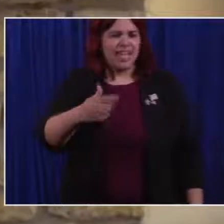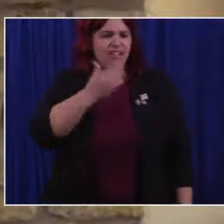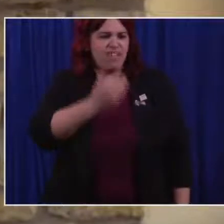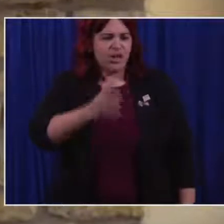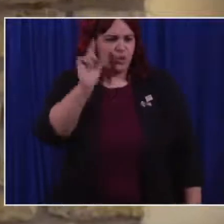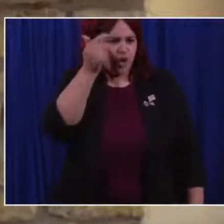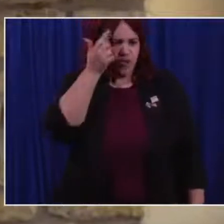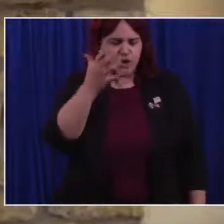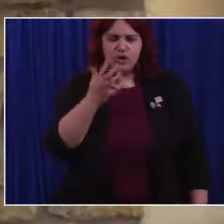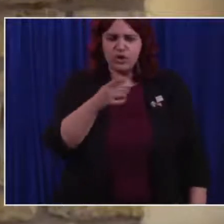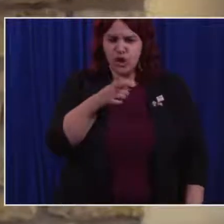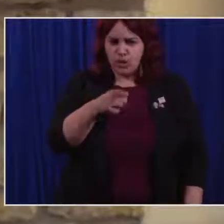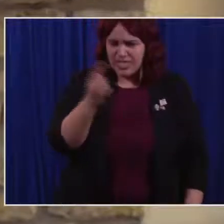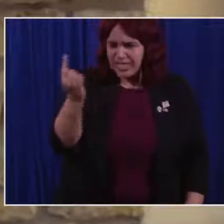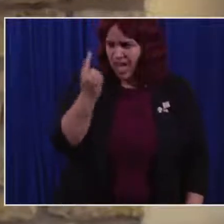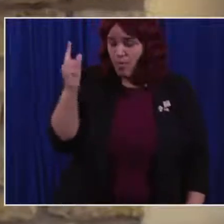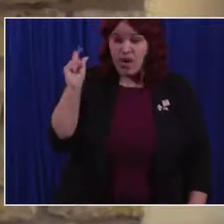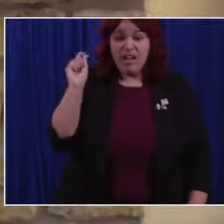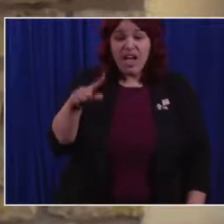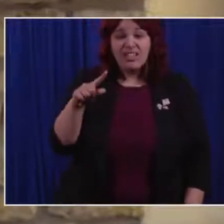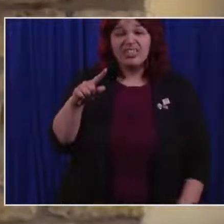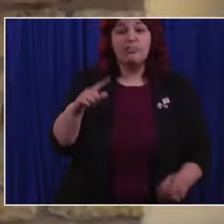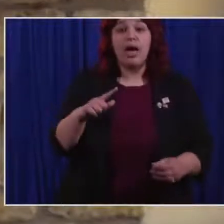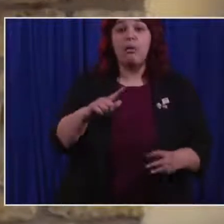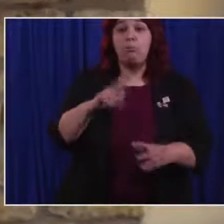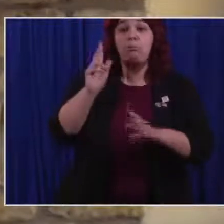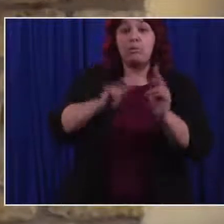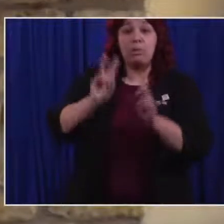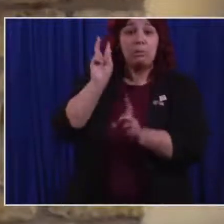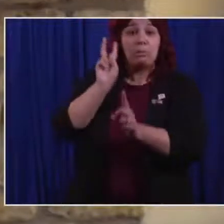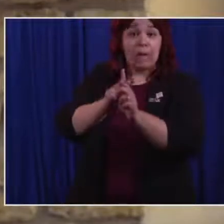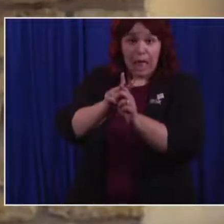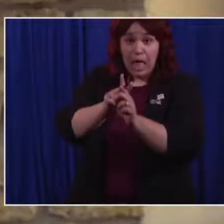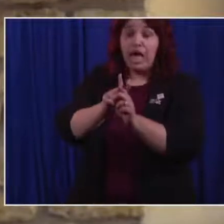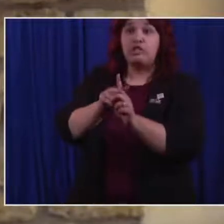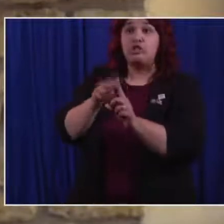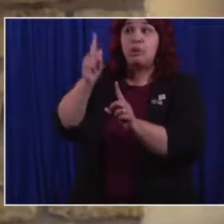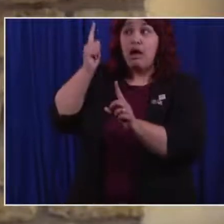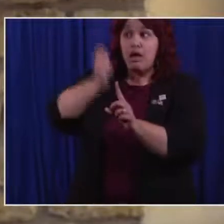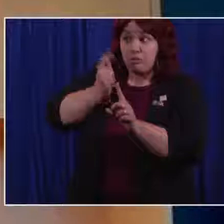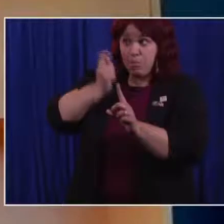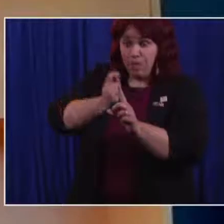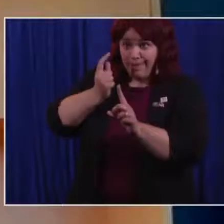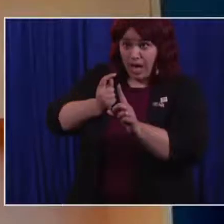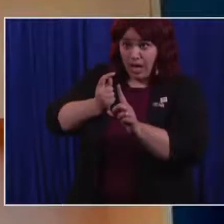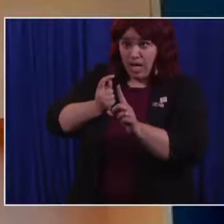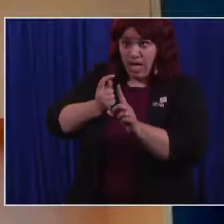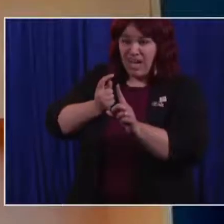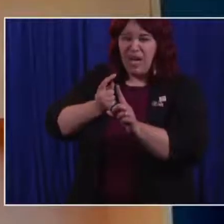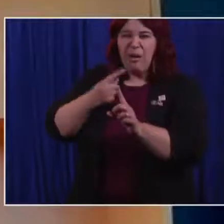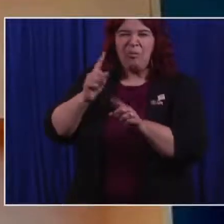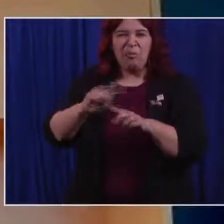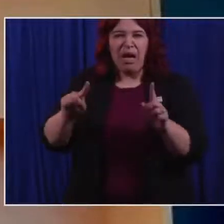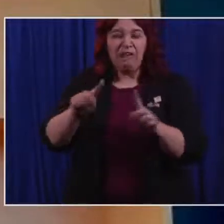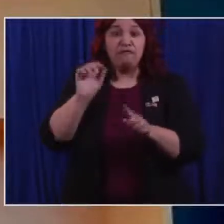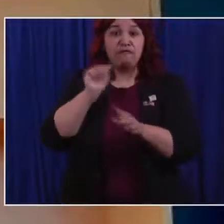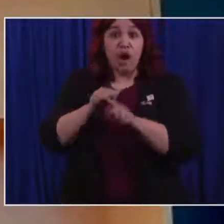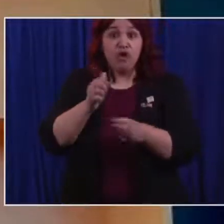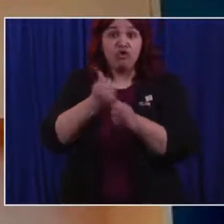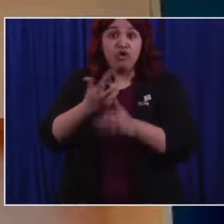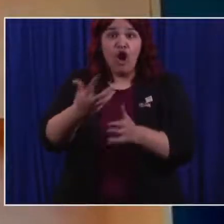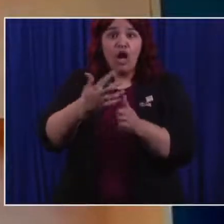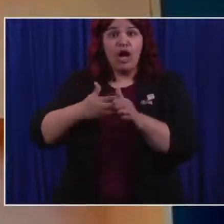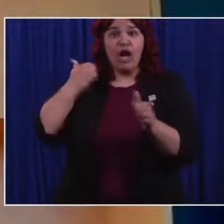how long the delays are being added as a result of fraud, I think the answer is it's hard precisely to